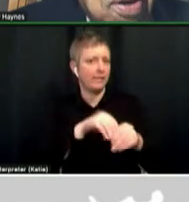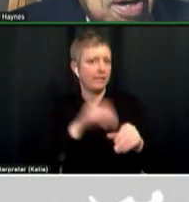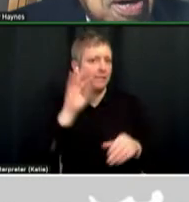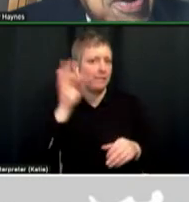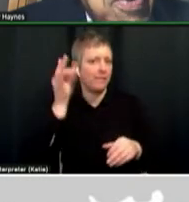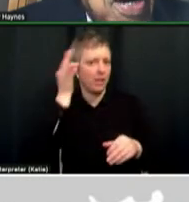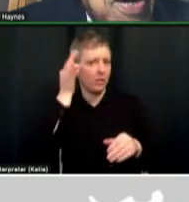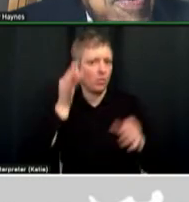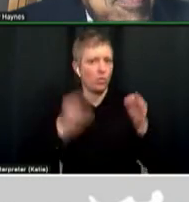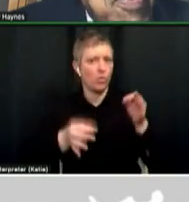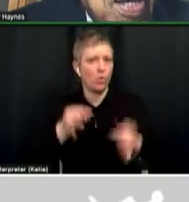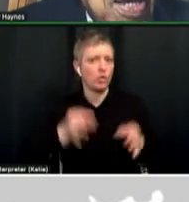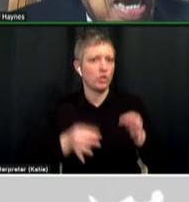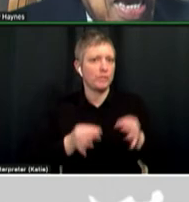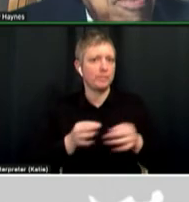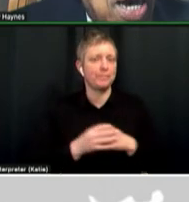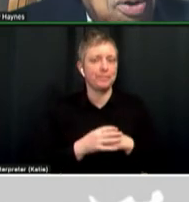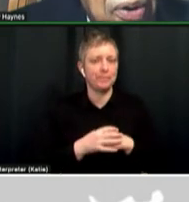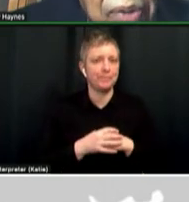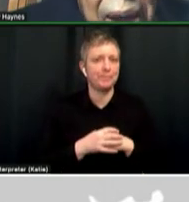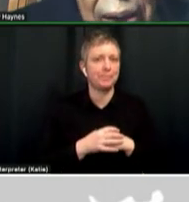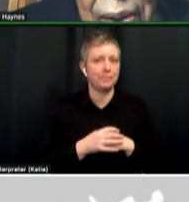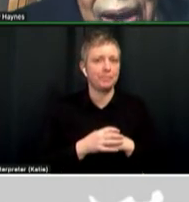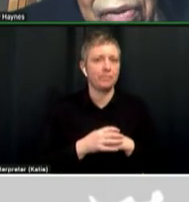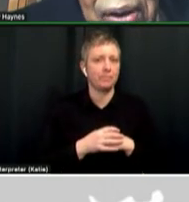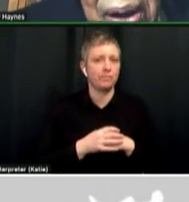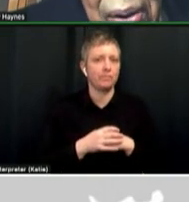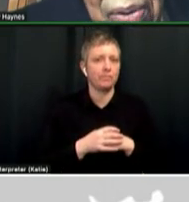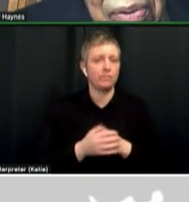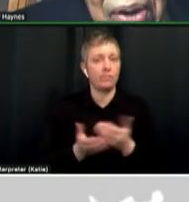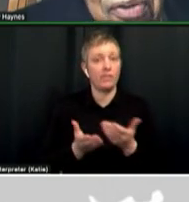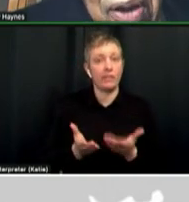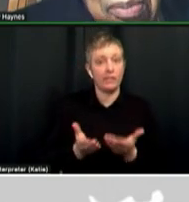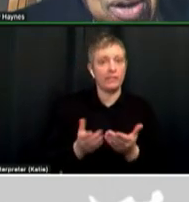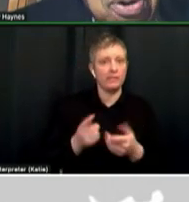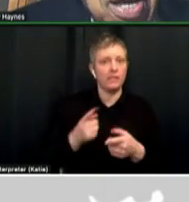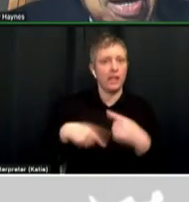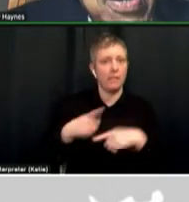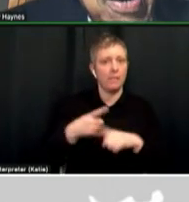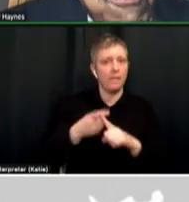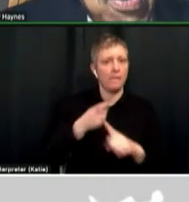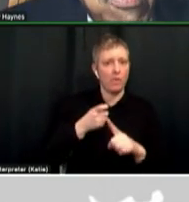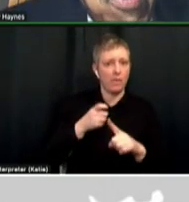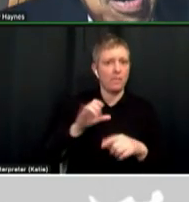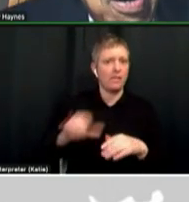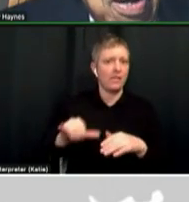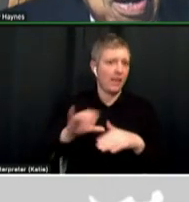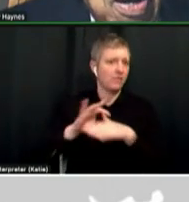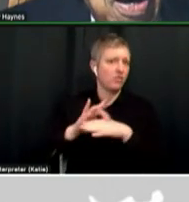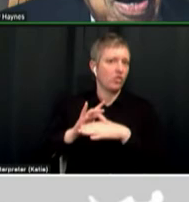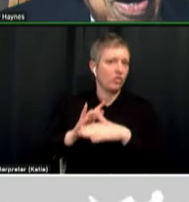this came out of the context, and all of this come out of the context of